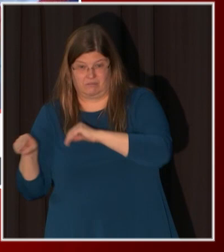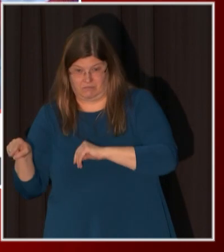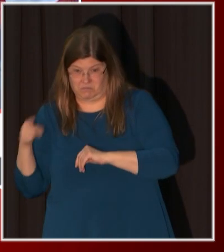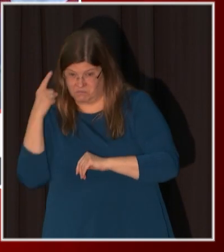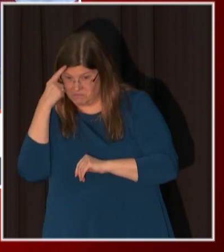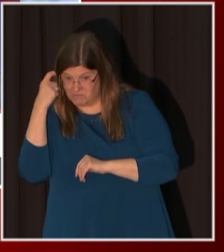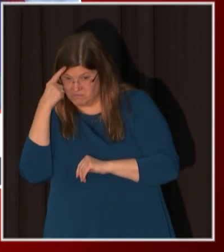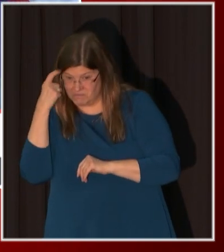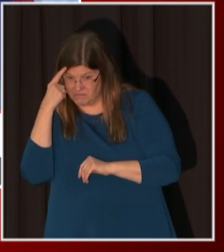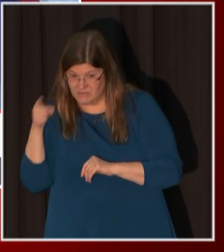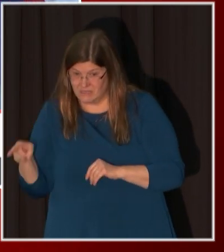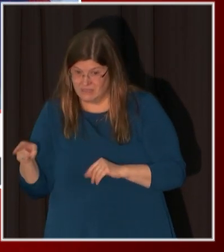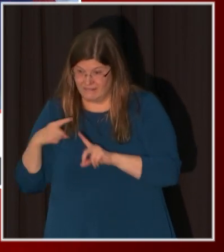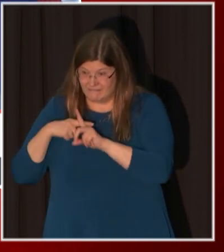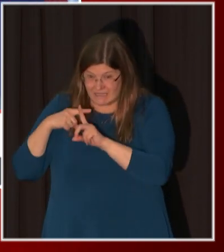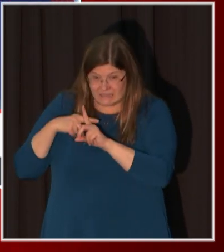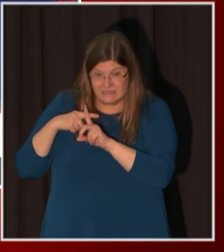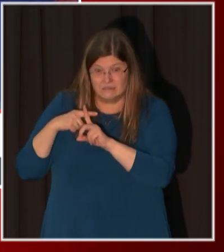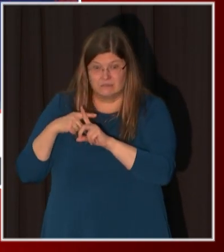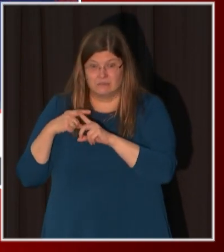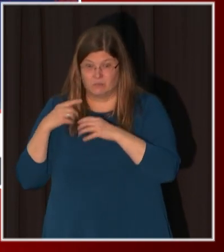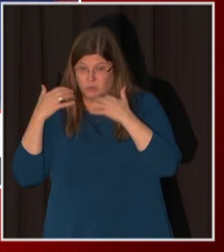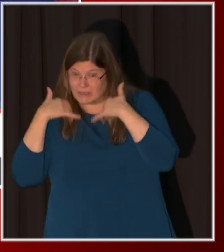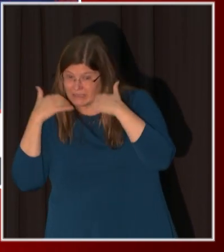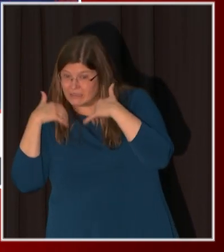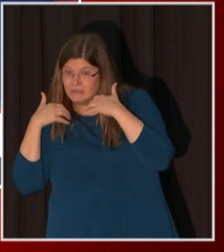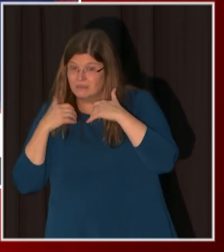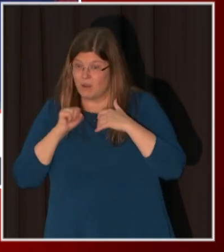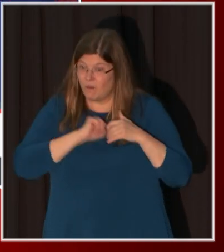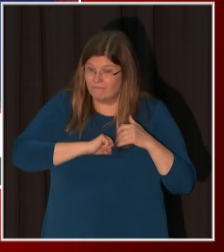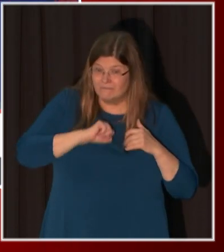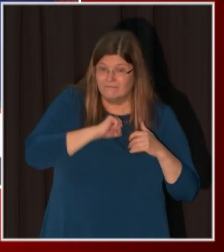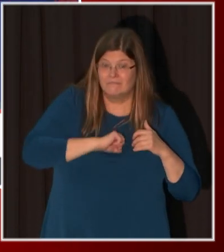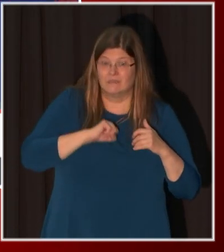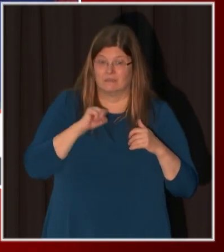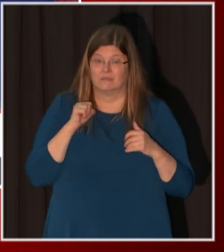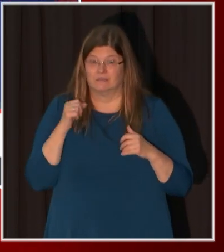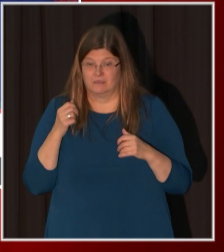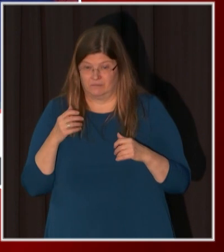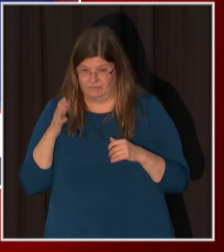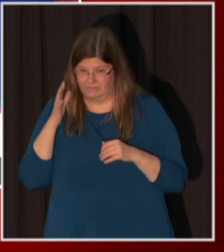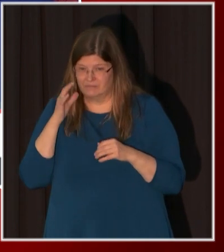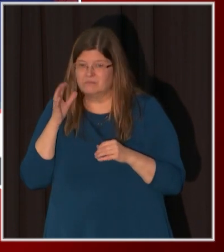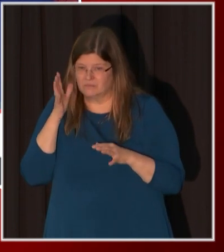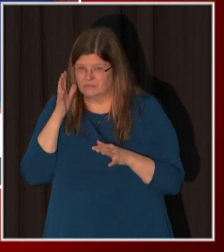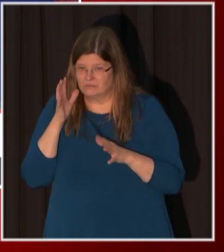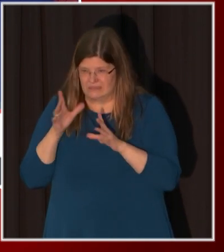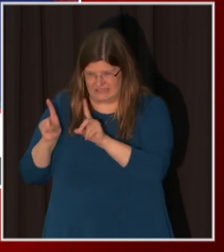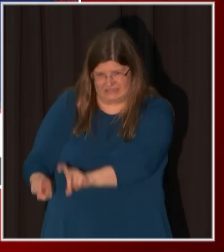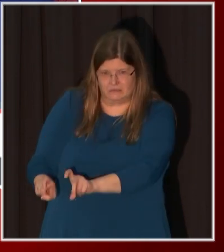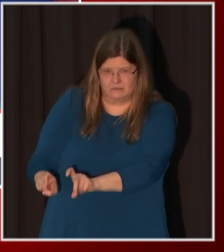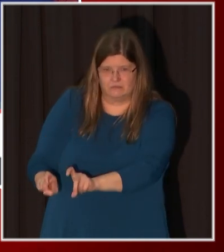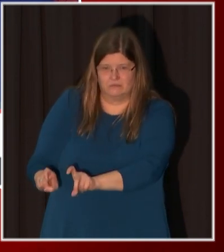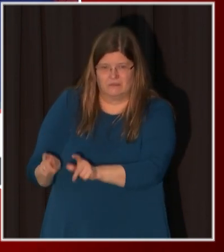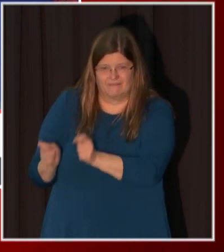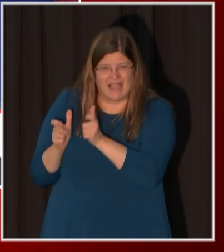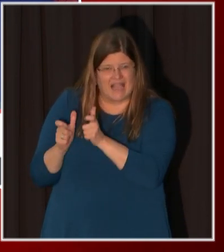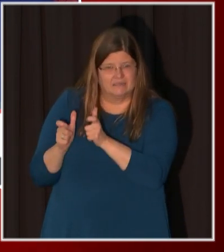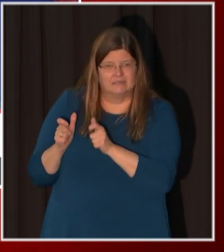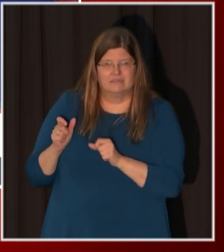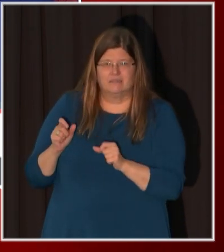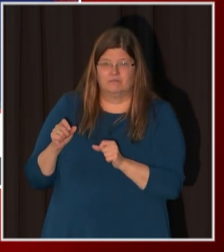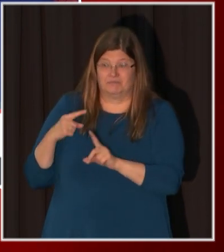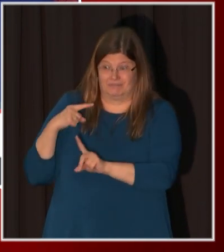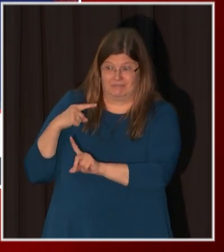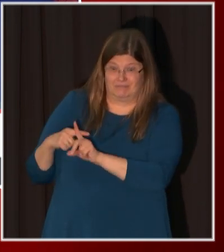in your home, that we're getting those folks tested immediately. And then if they become positive, we are